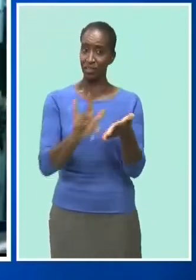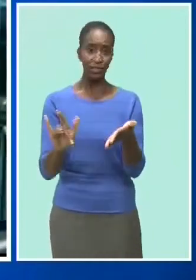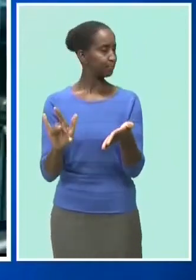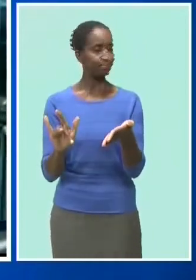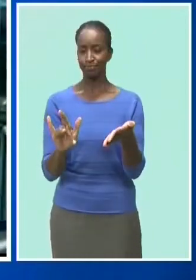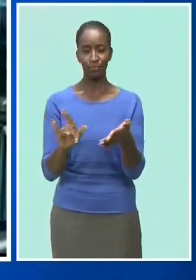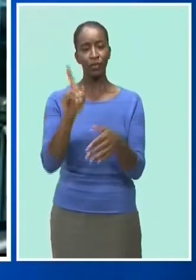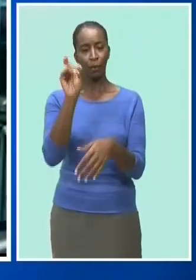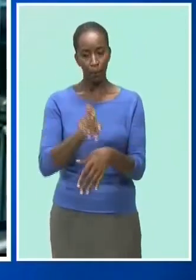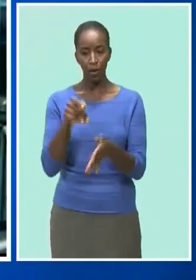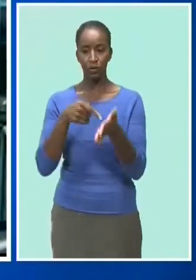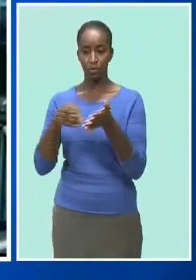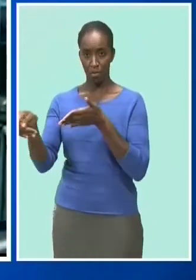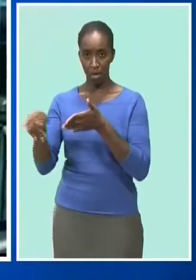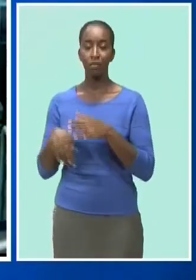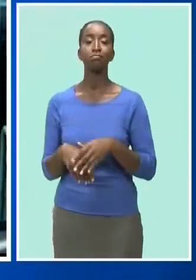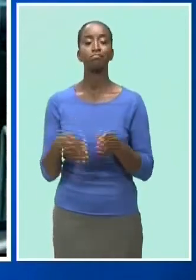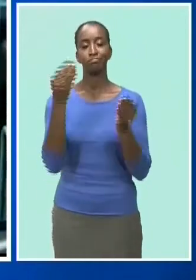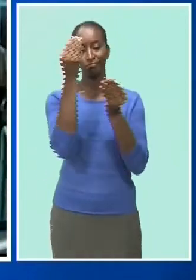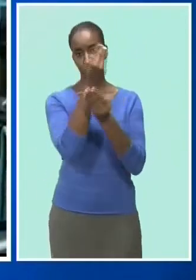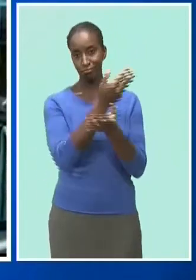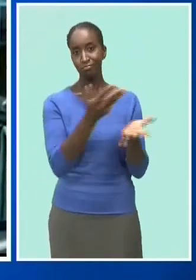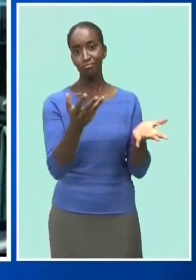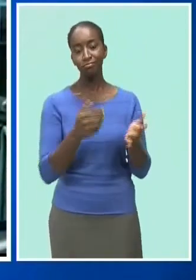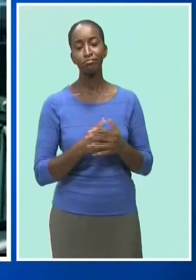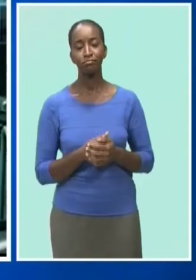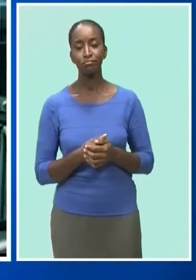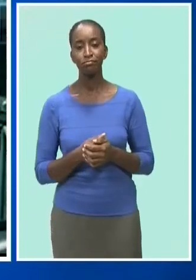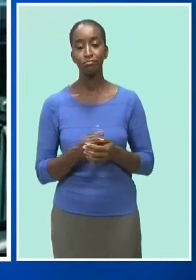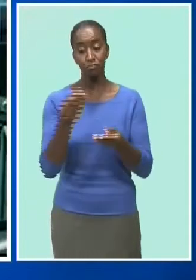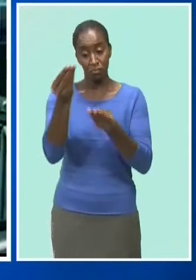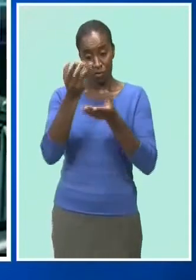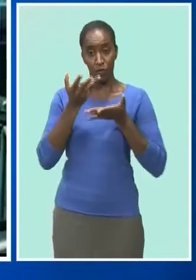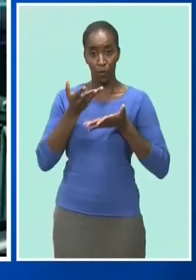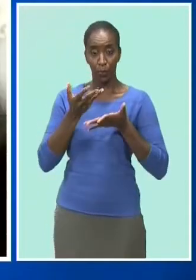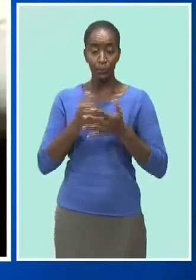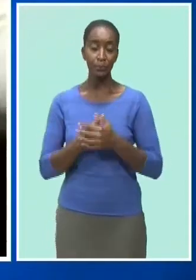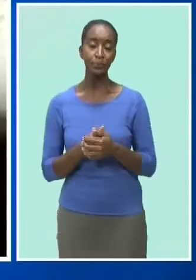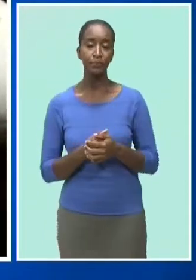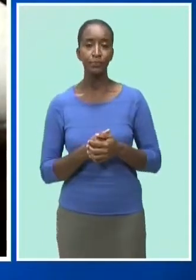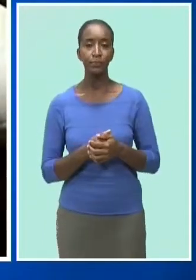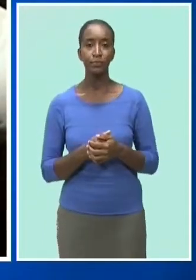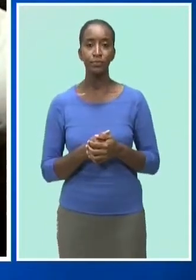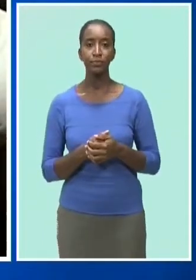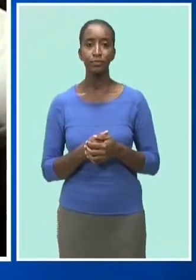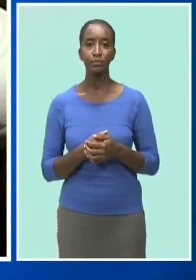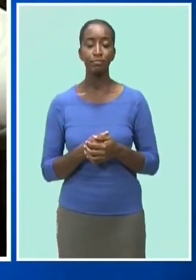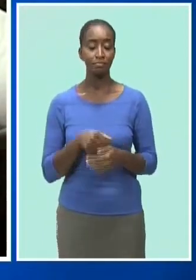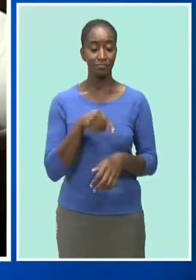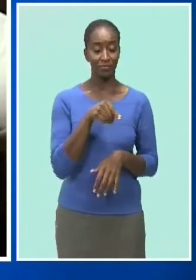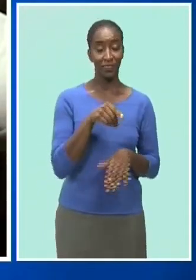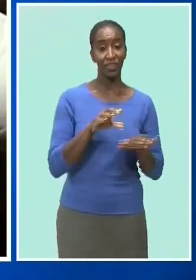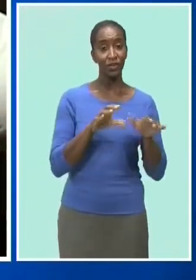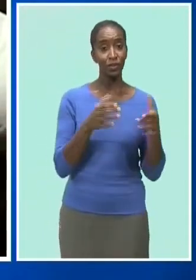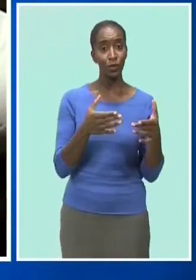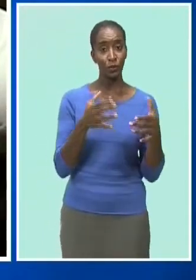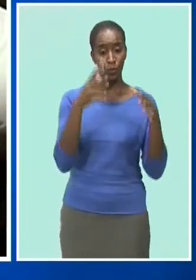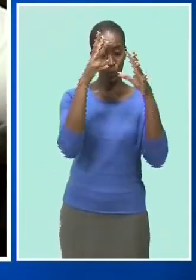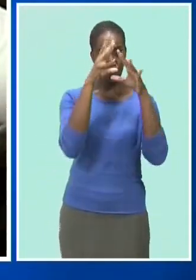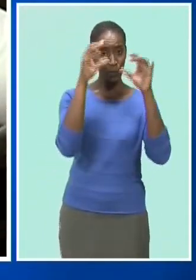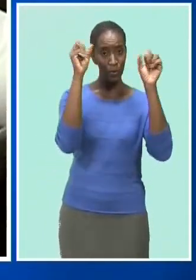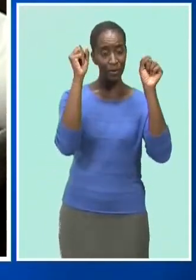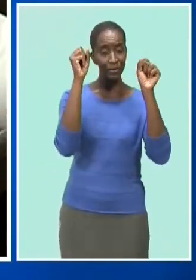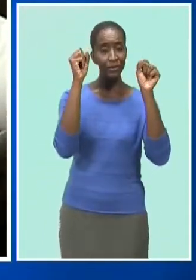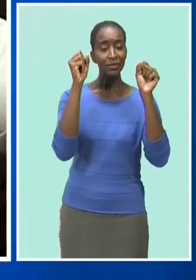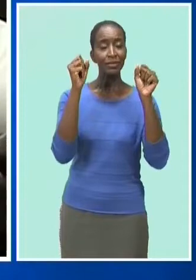and has since written to us indicating that it's not something that we can get. The CSA's president, Cyprian Montrop,